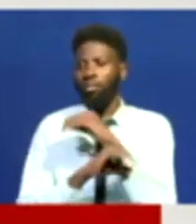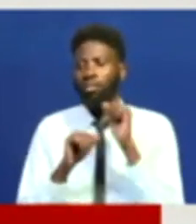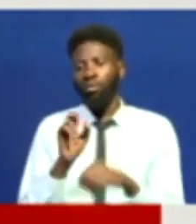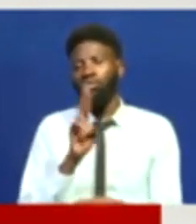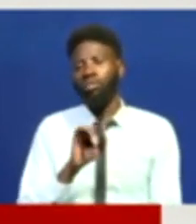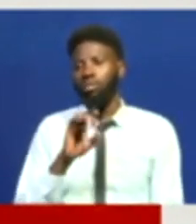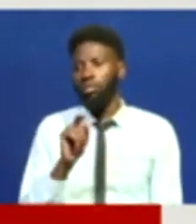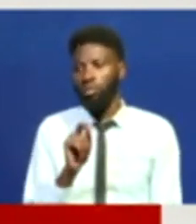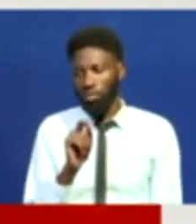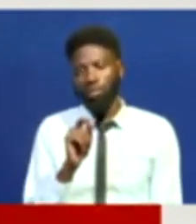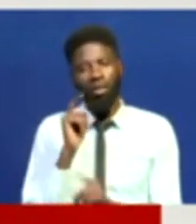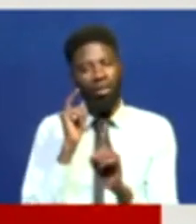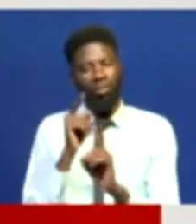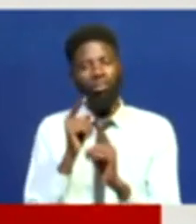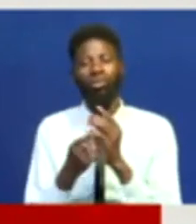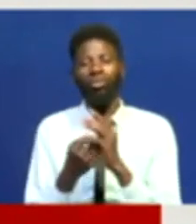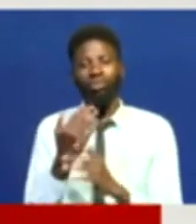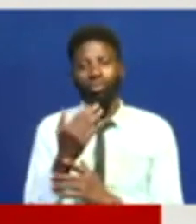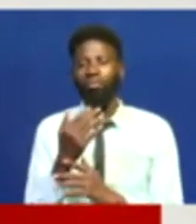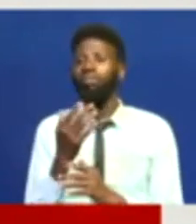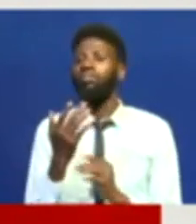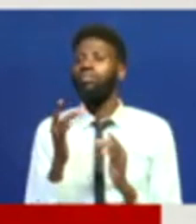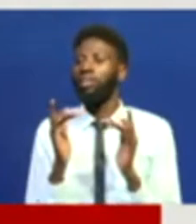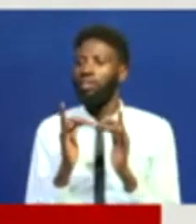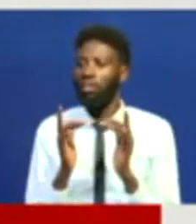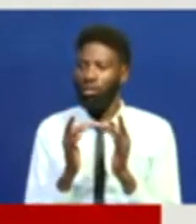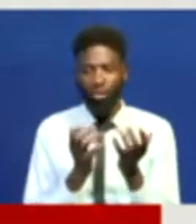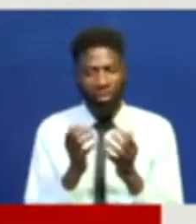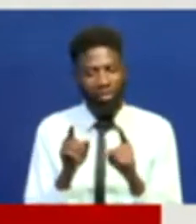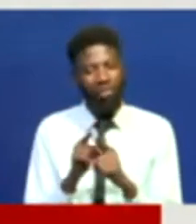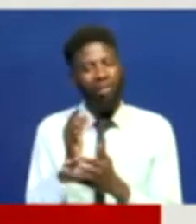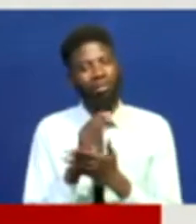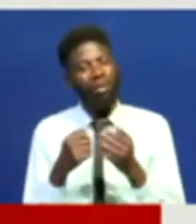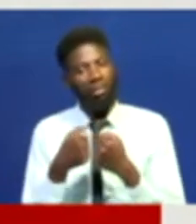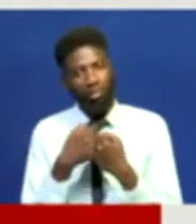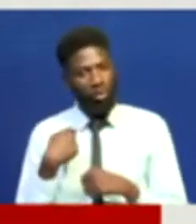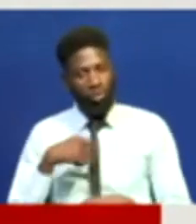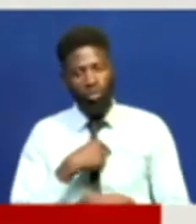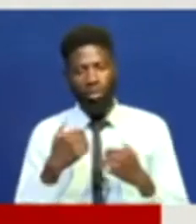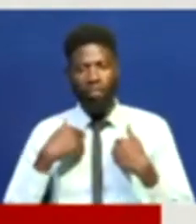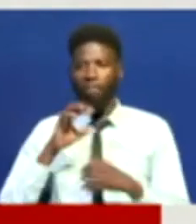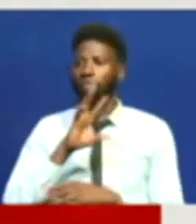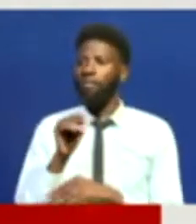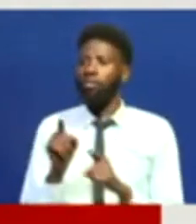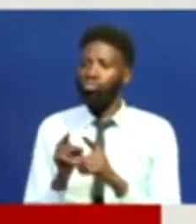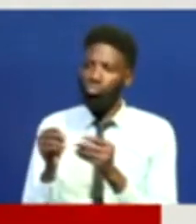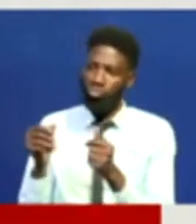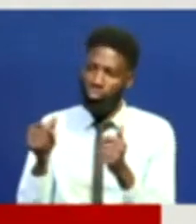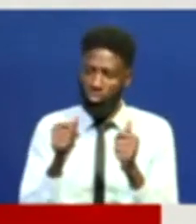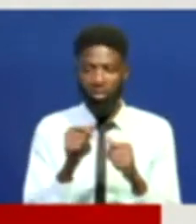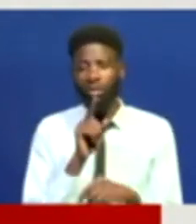drive growth, e-commerce, and of course to deal with some of the challenges that we deal with here in Africa. And so